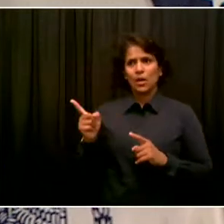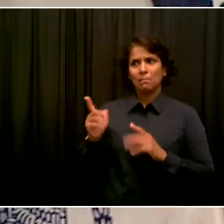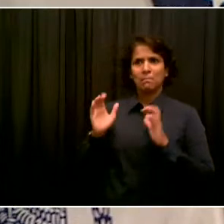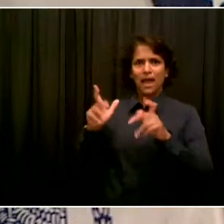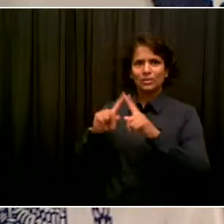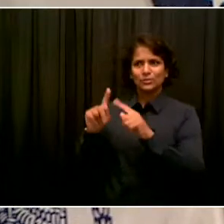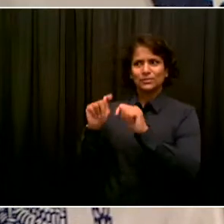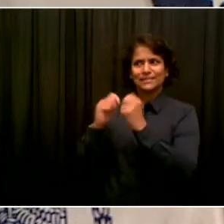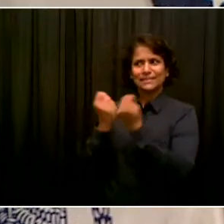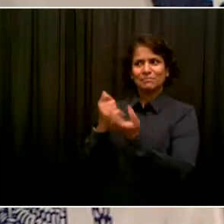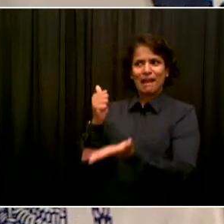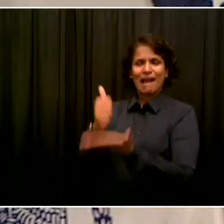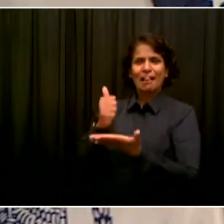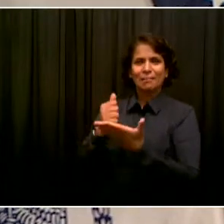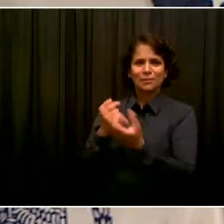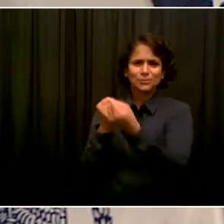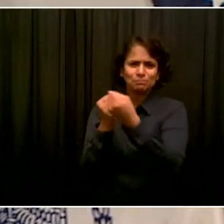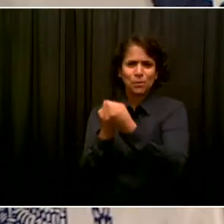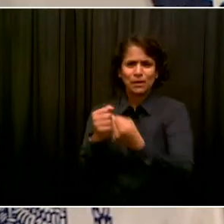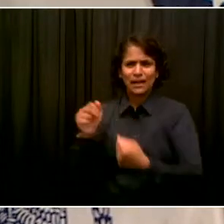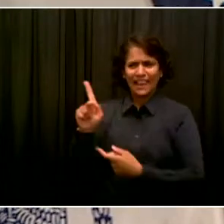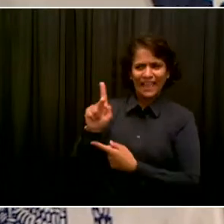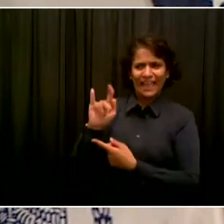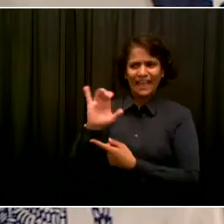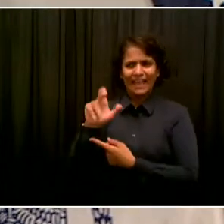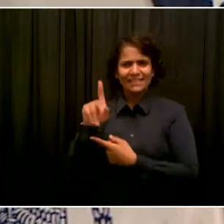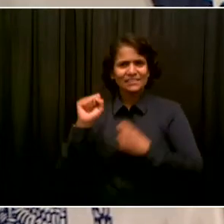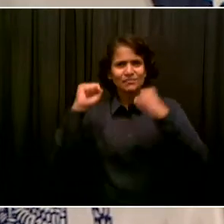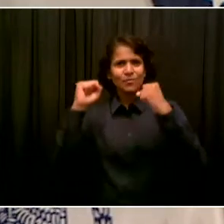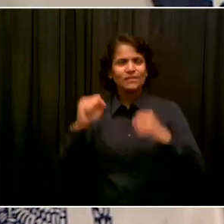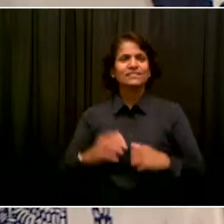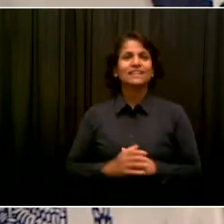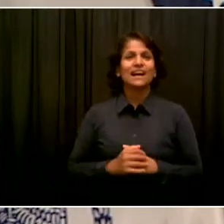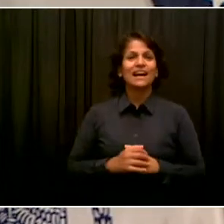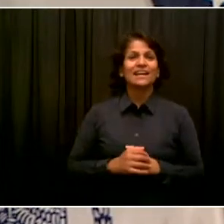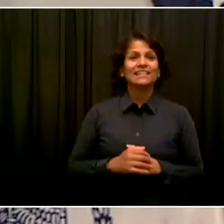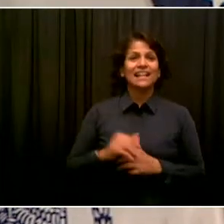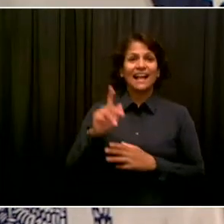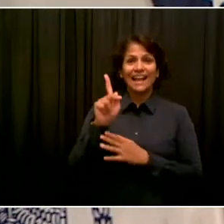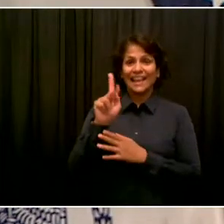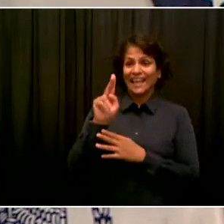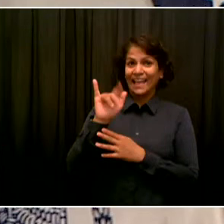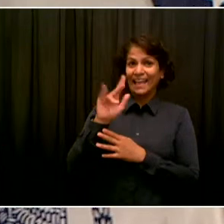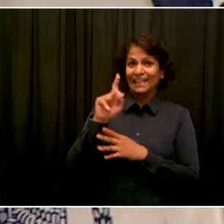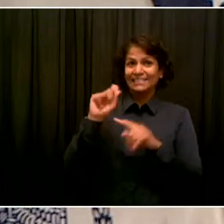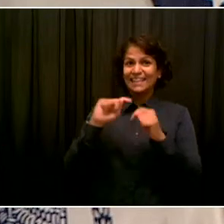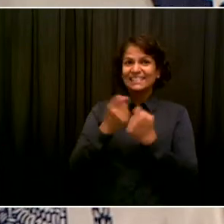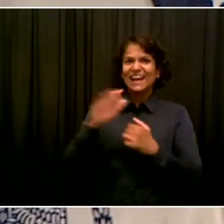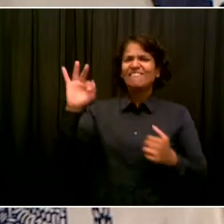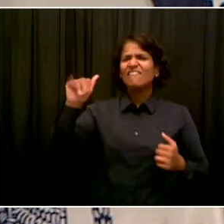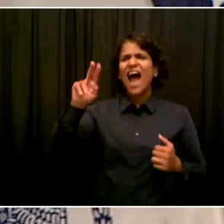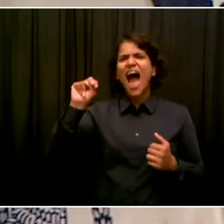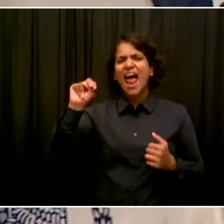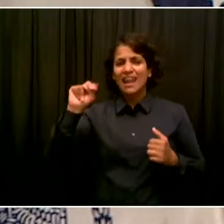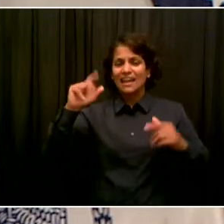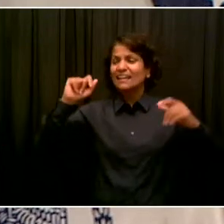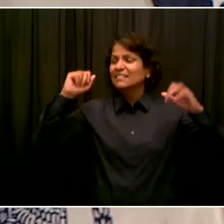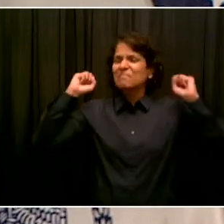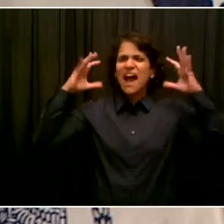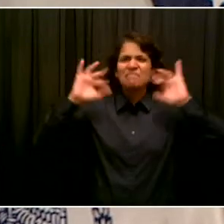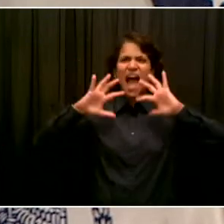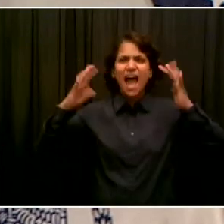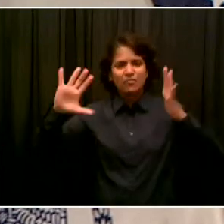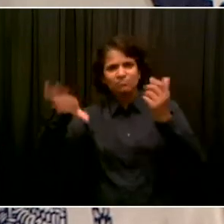Knicks fan, a long-suffering but still hopeful Knicks fan who hails from the Bronx and represents the 36th State Senate District